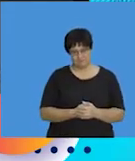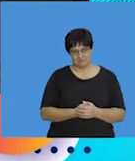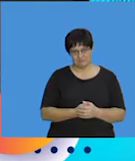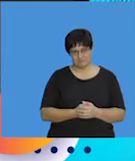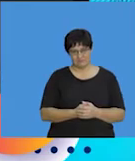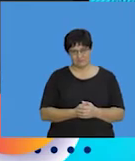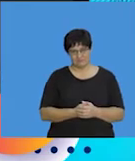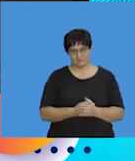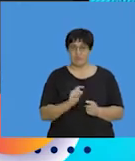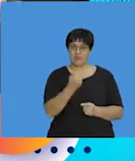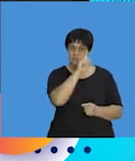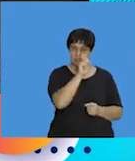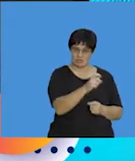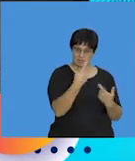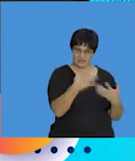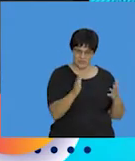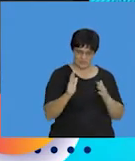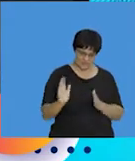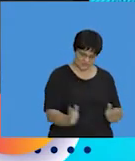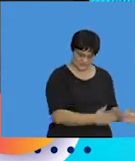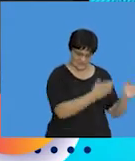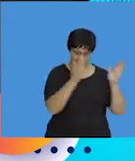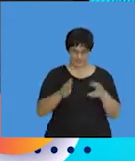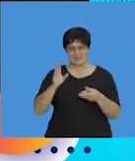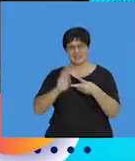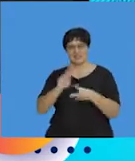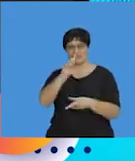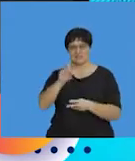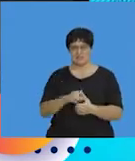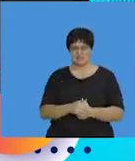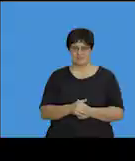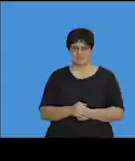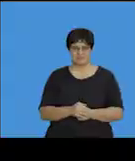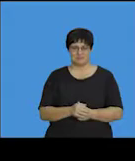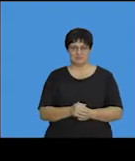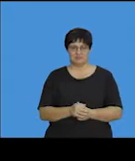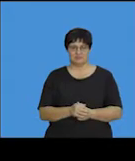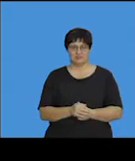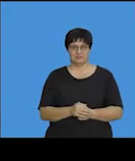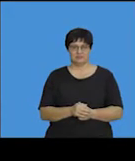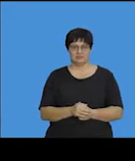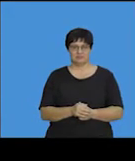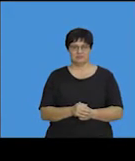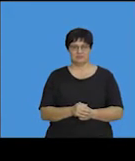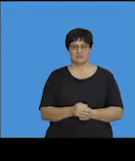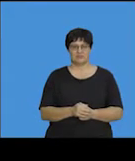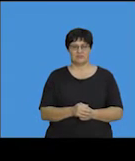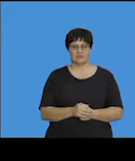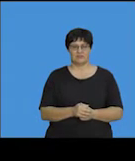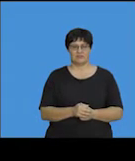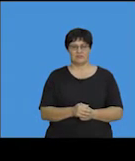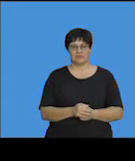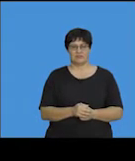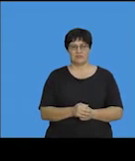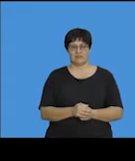now. First question, done. Let's do another one. Here we go.